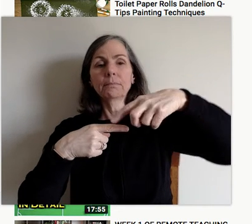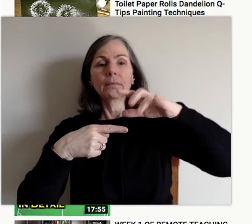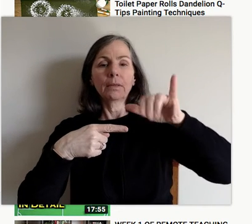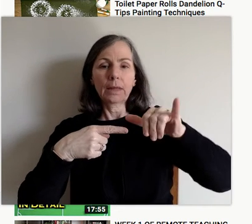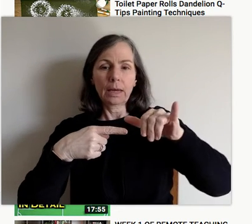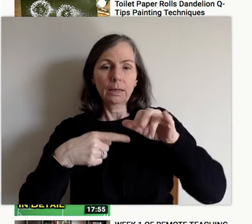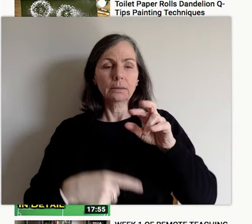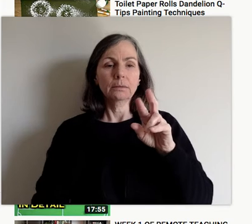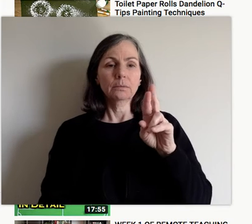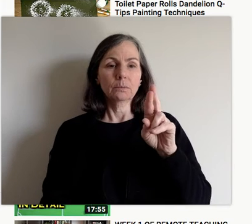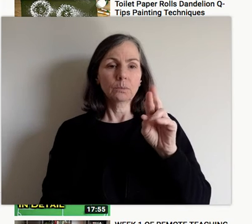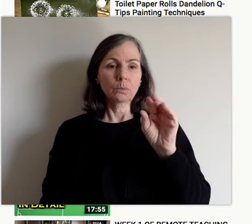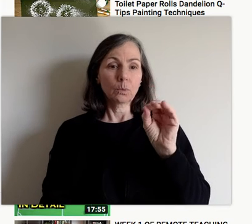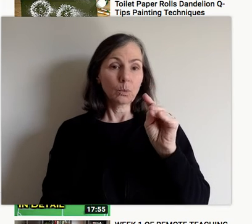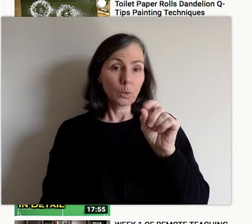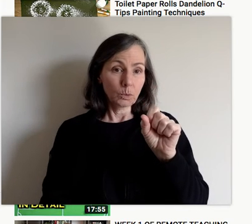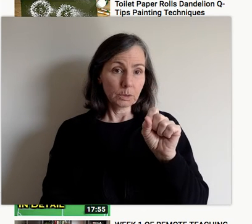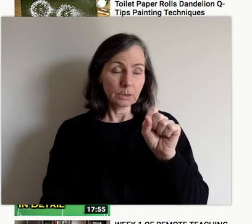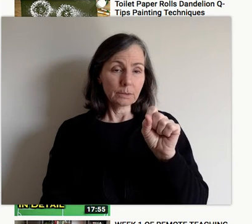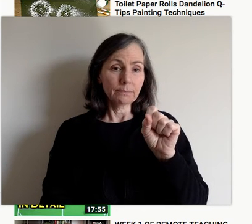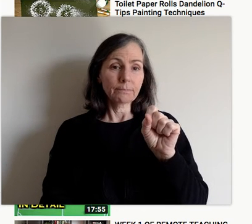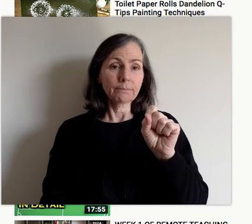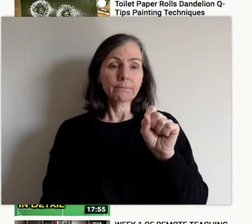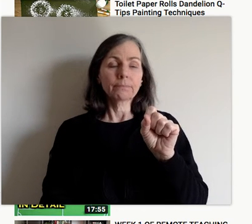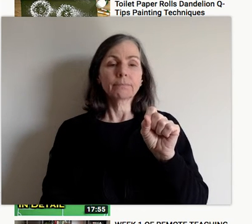They cross each other at